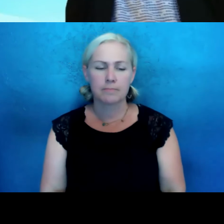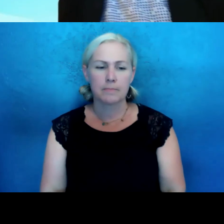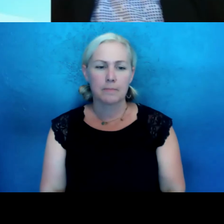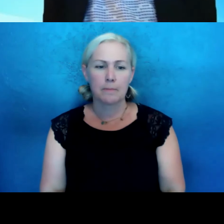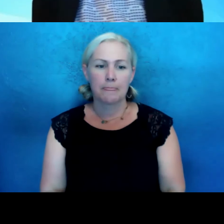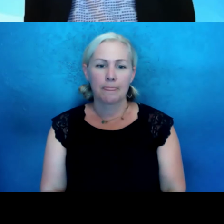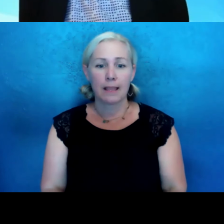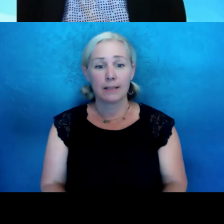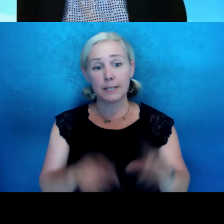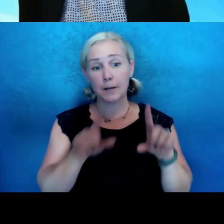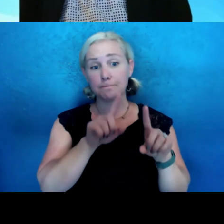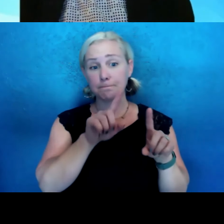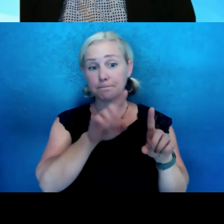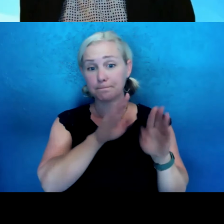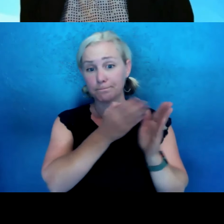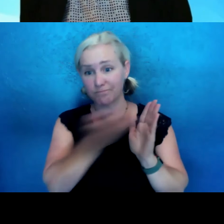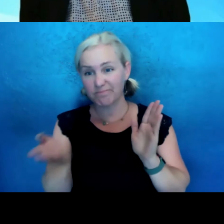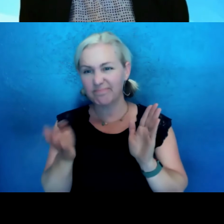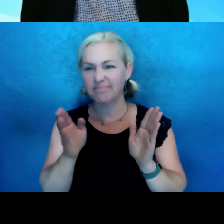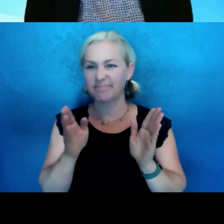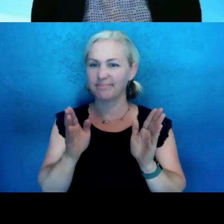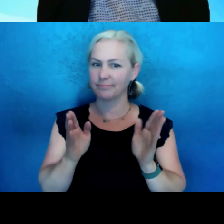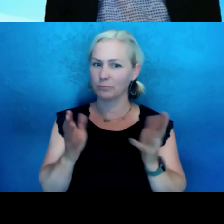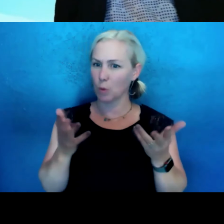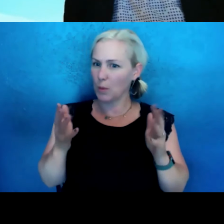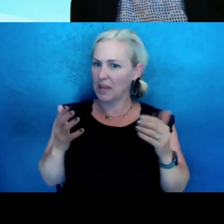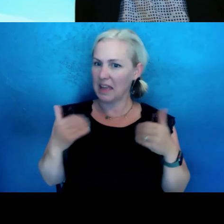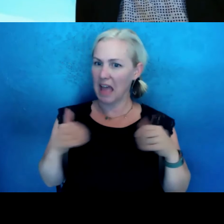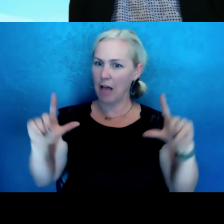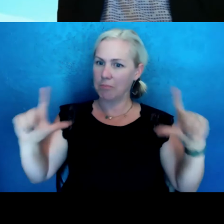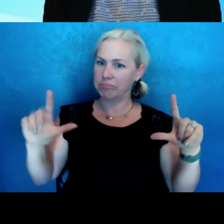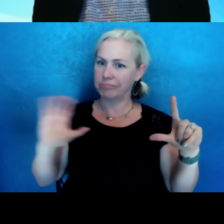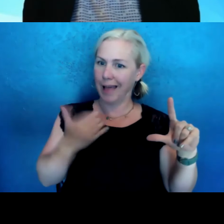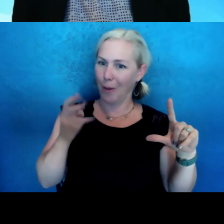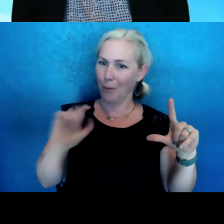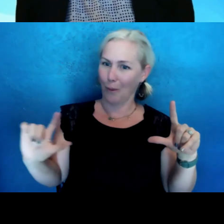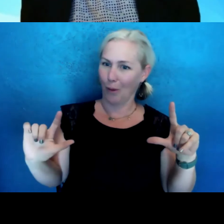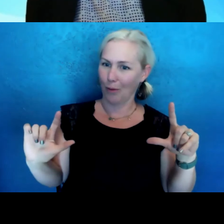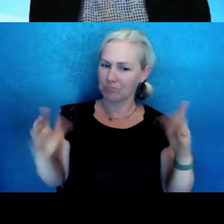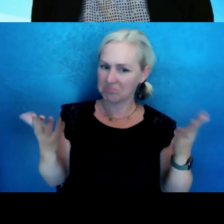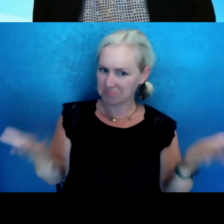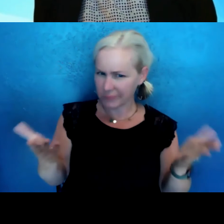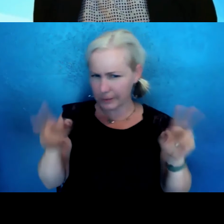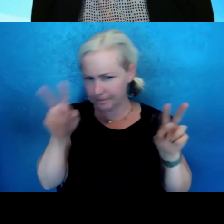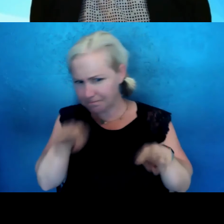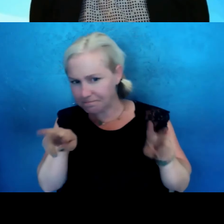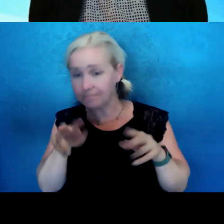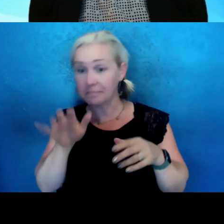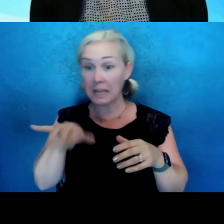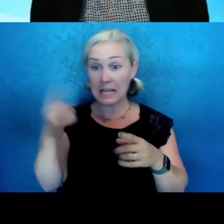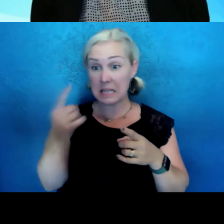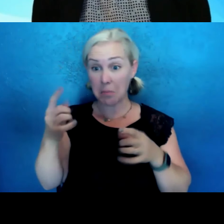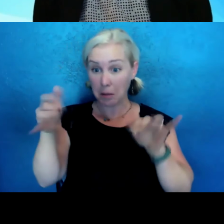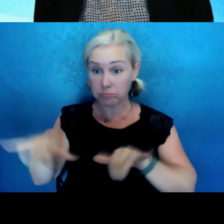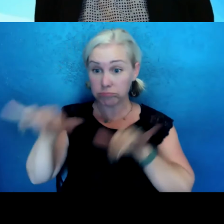So that's our sketch that we have on our wall. Is this something that we could all across the state say,